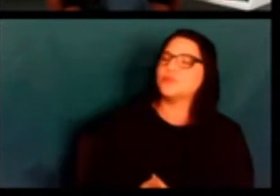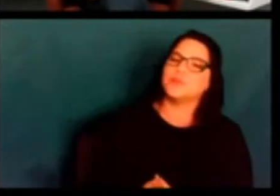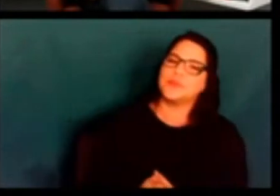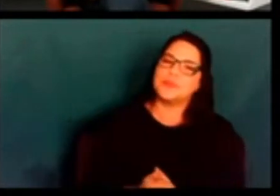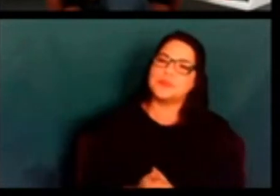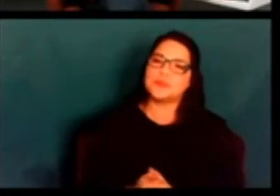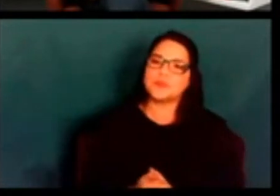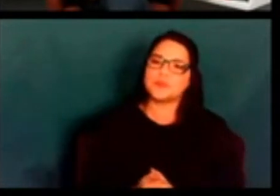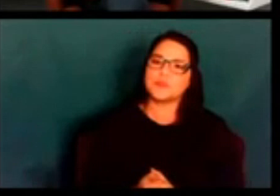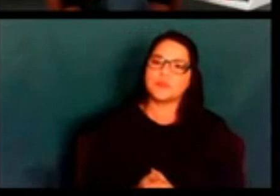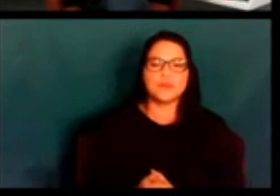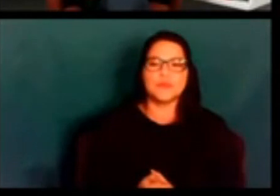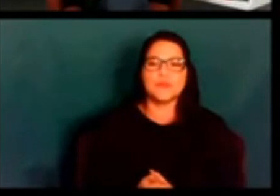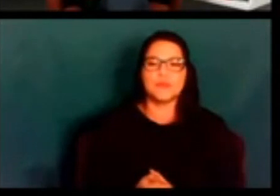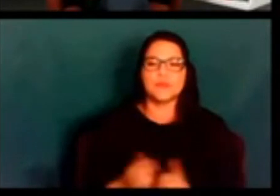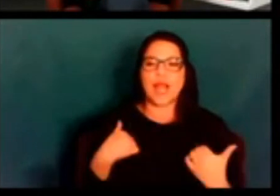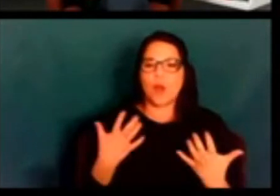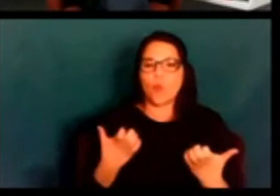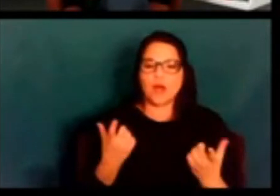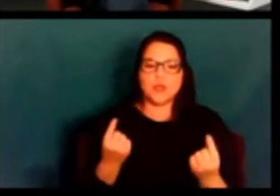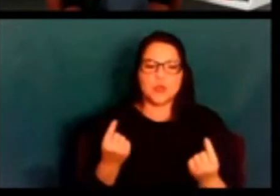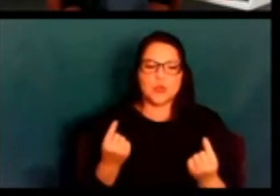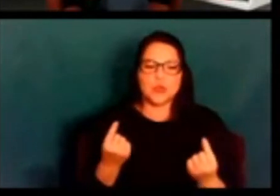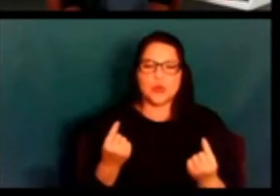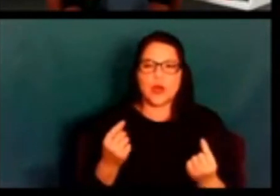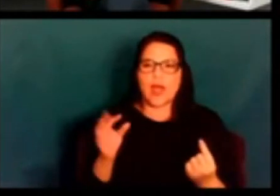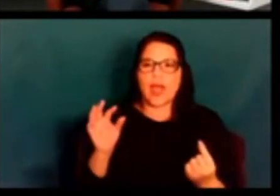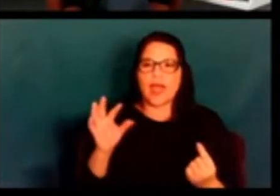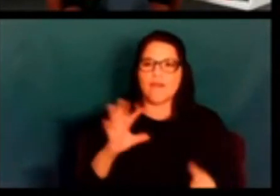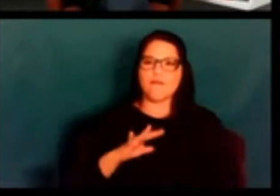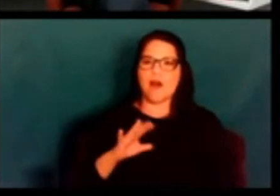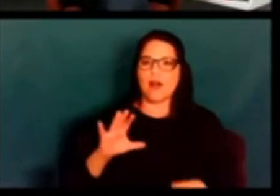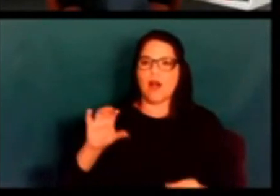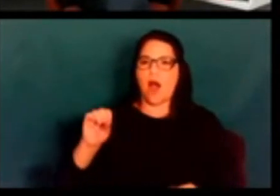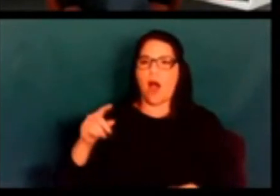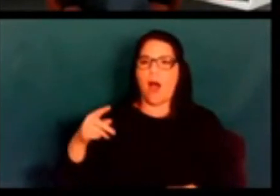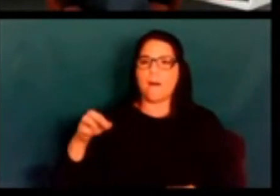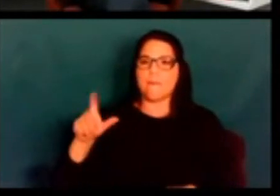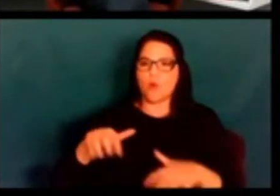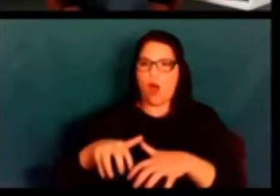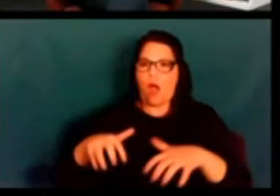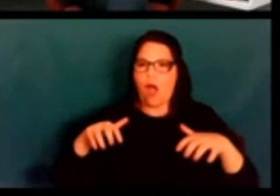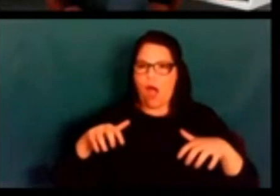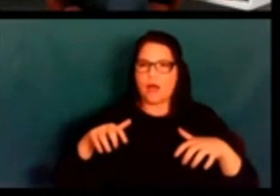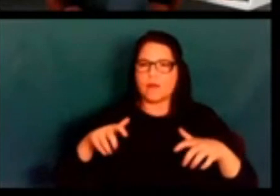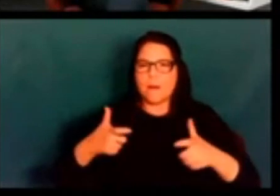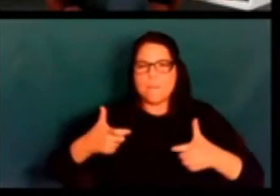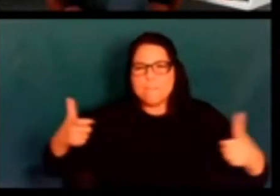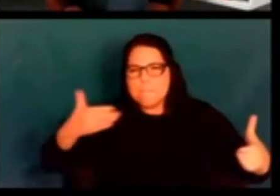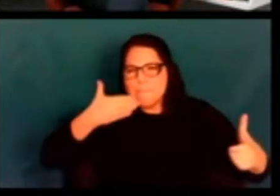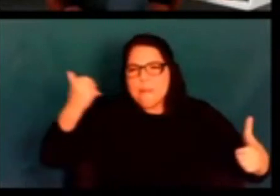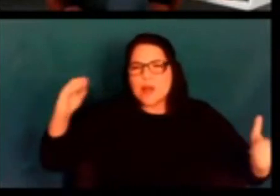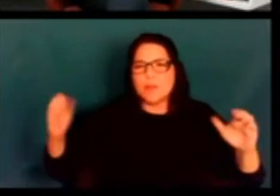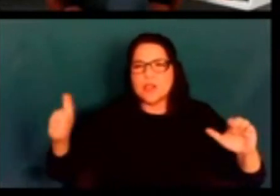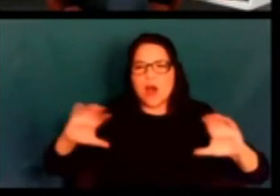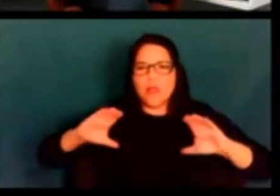said, I wanted to do a funk opera, but I wanted to be bigger than any, you know,